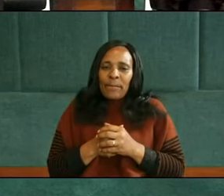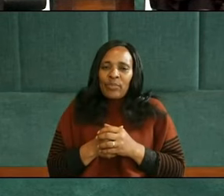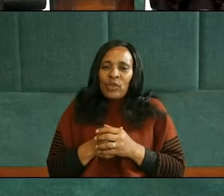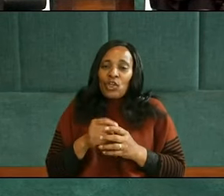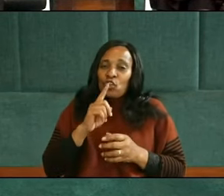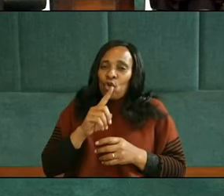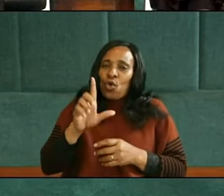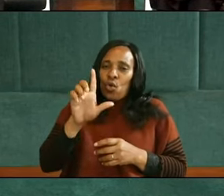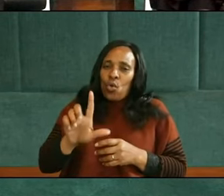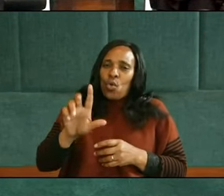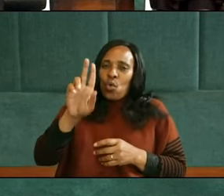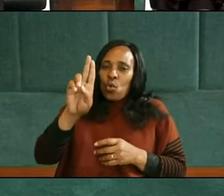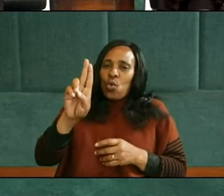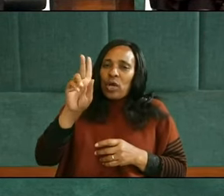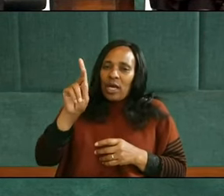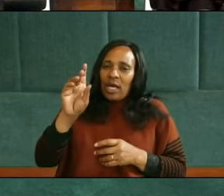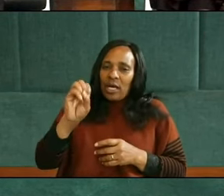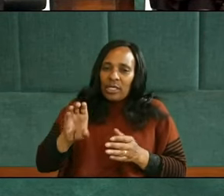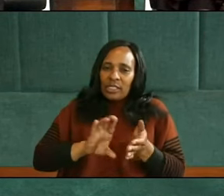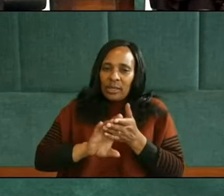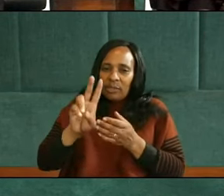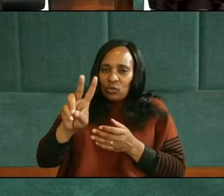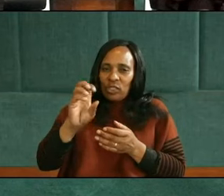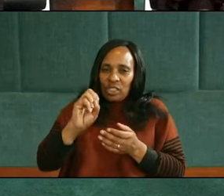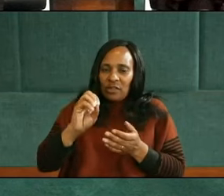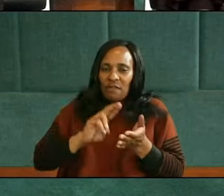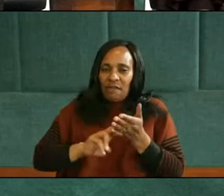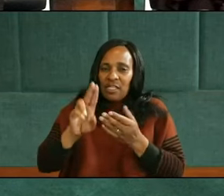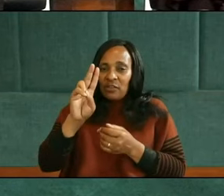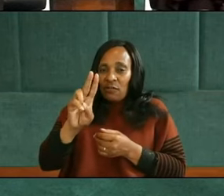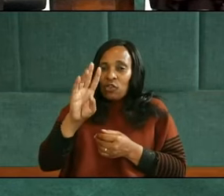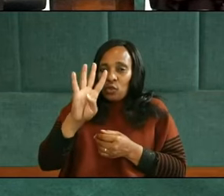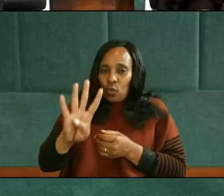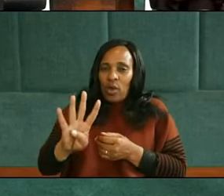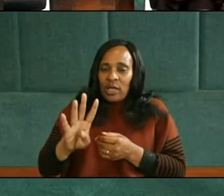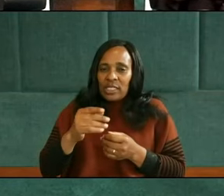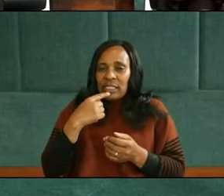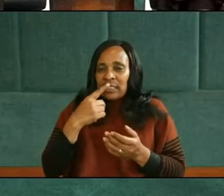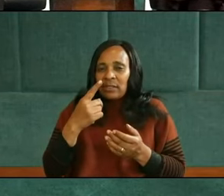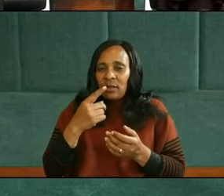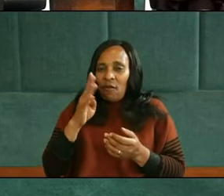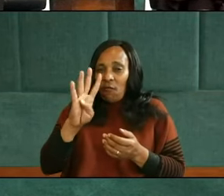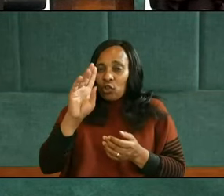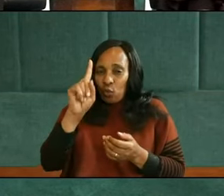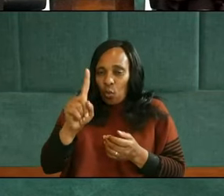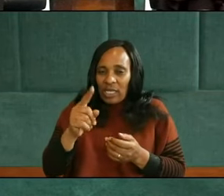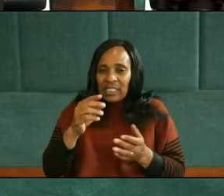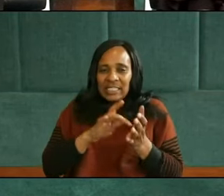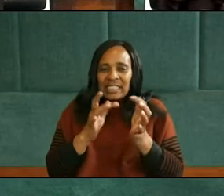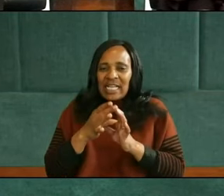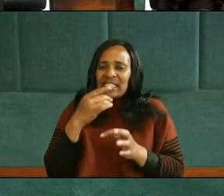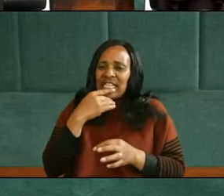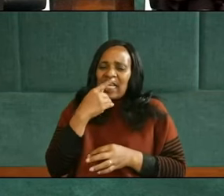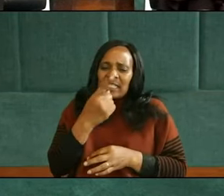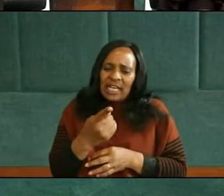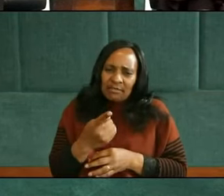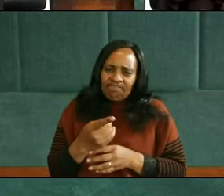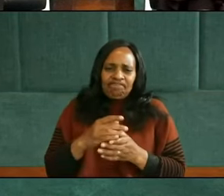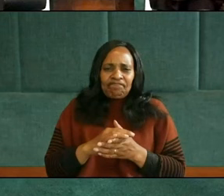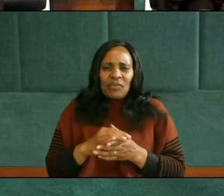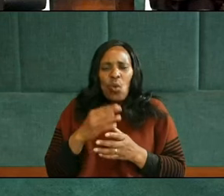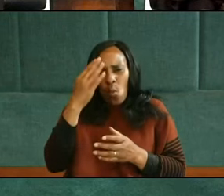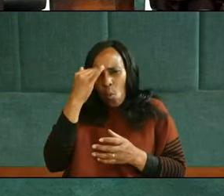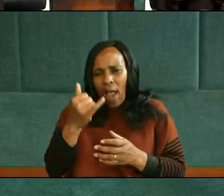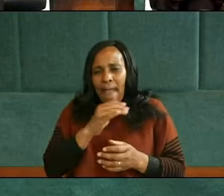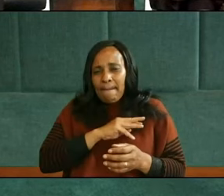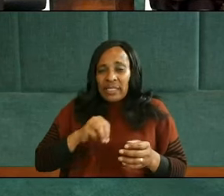So Luke chapter 20, verse 41, it says, Then Jesus said to them, Why is it said that the